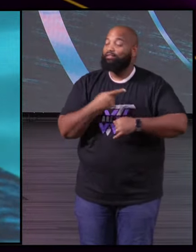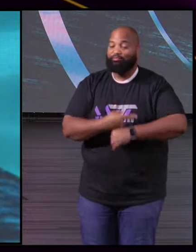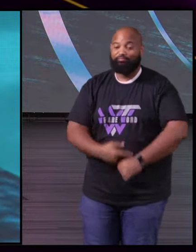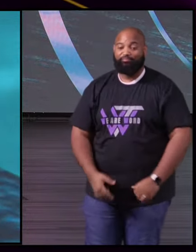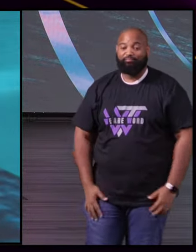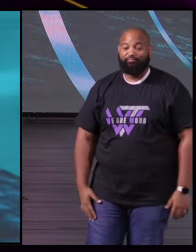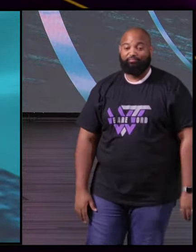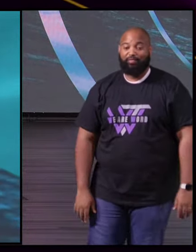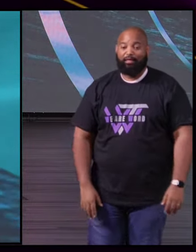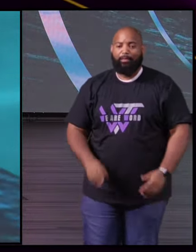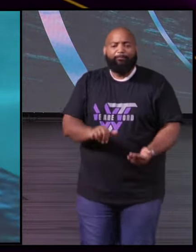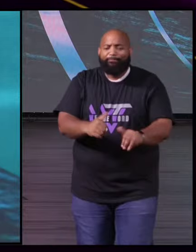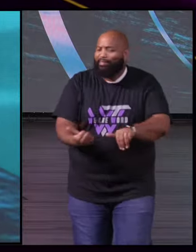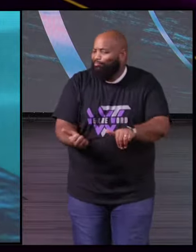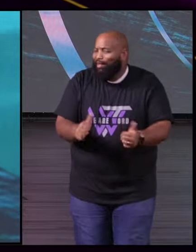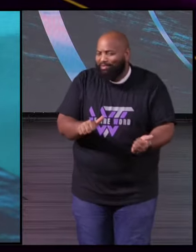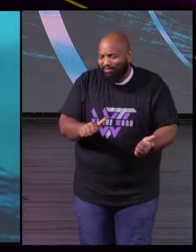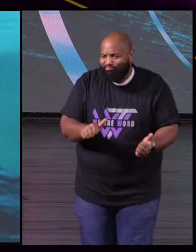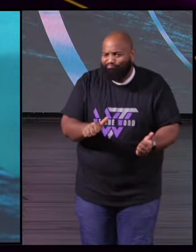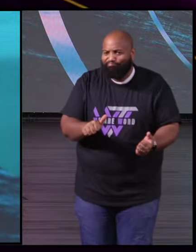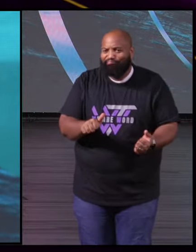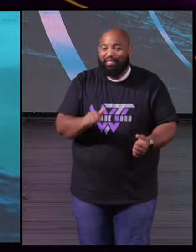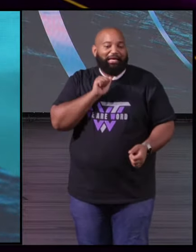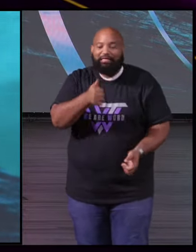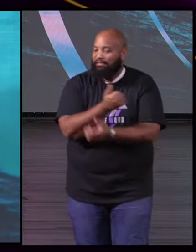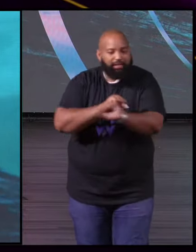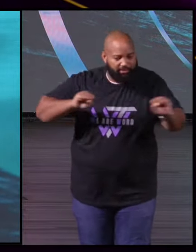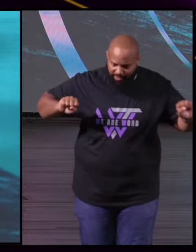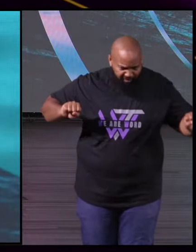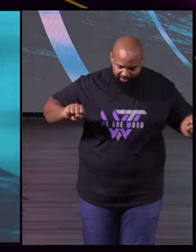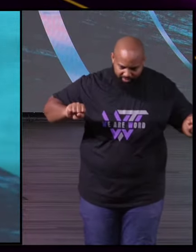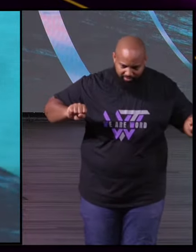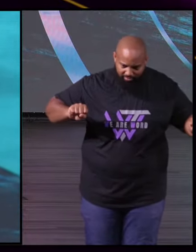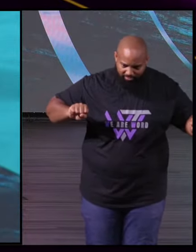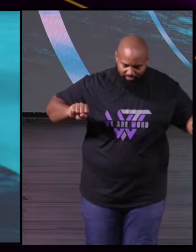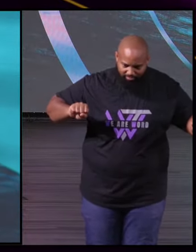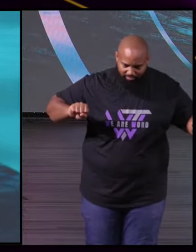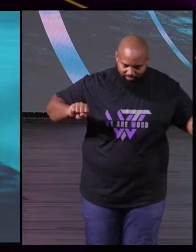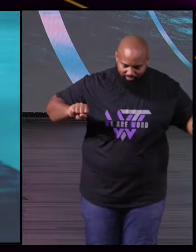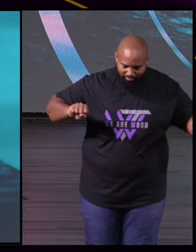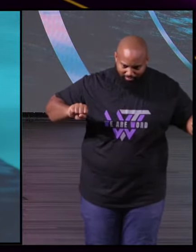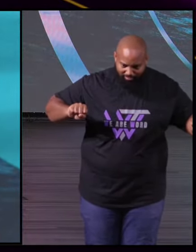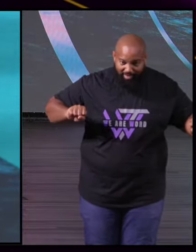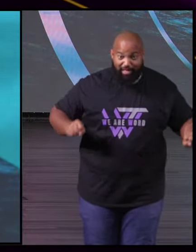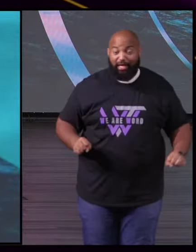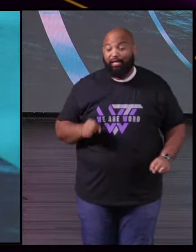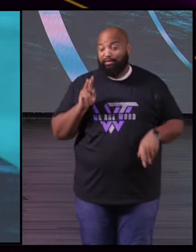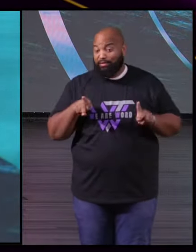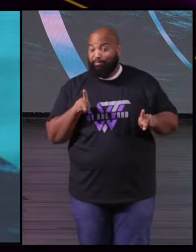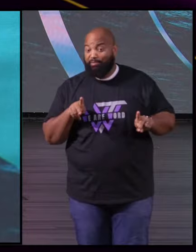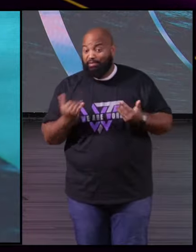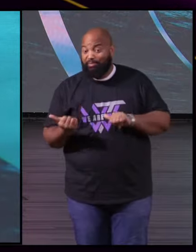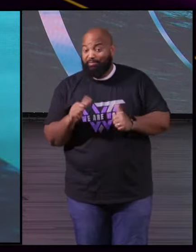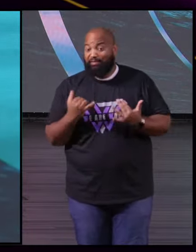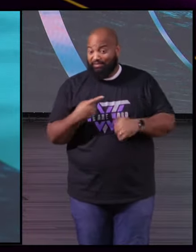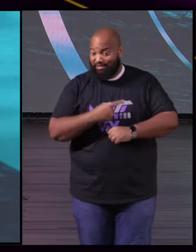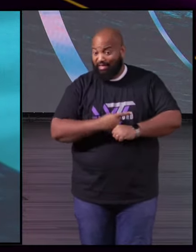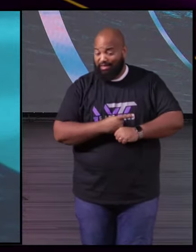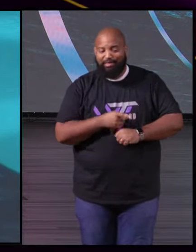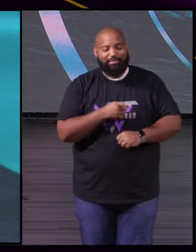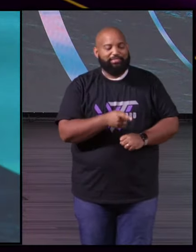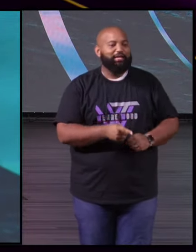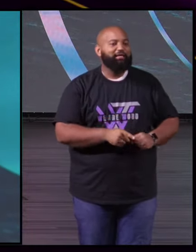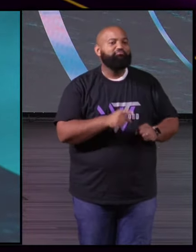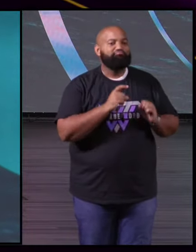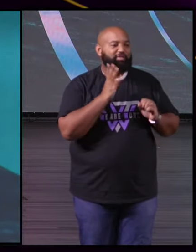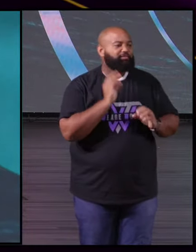today. Baptism is not salvation. And our candidates have gone through class